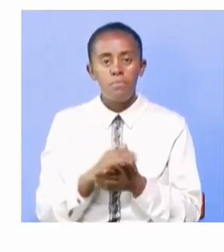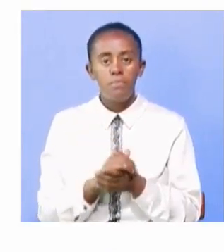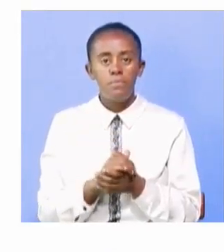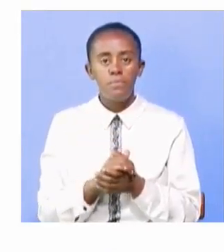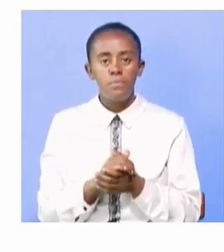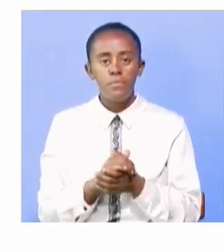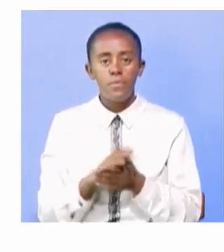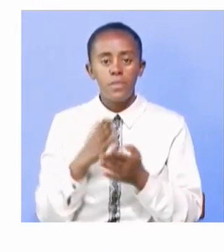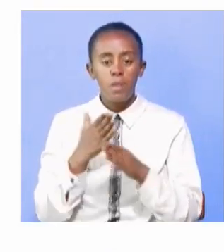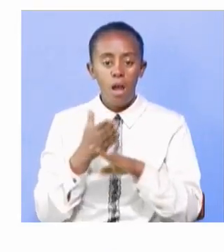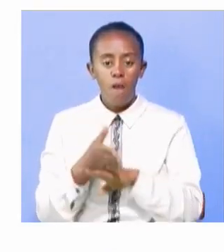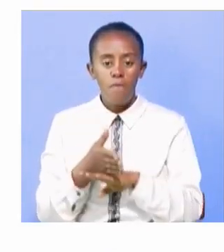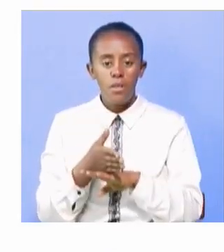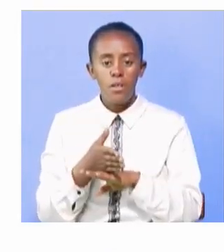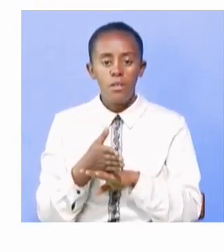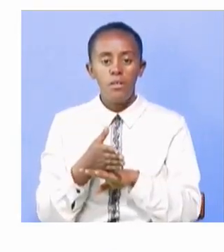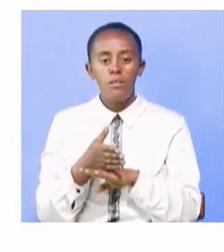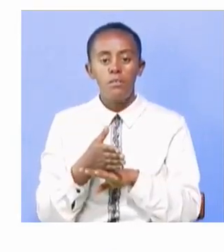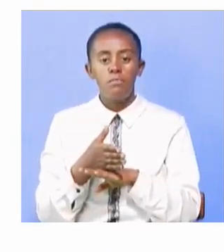after